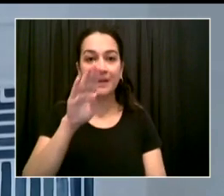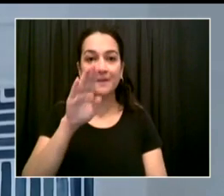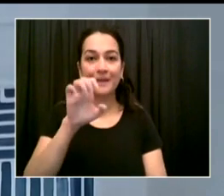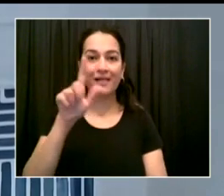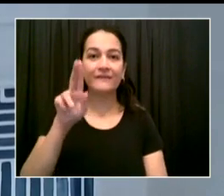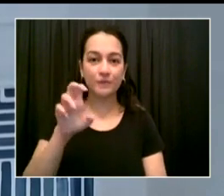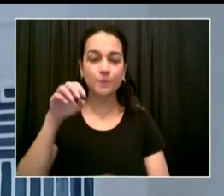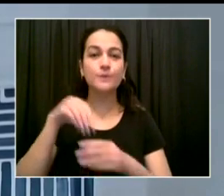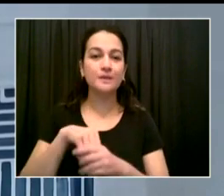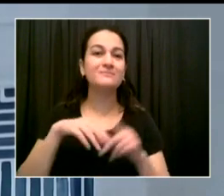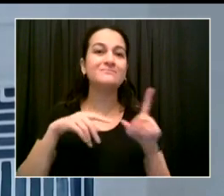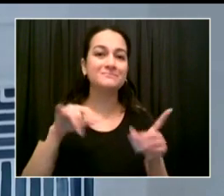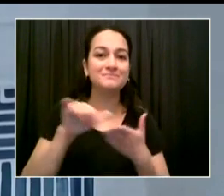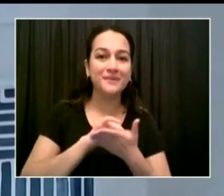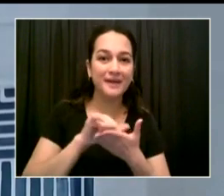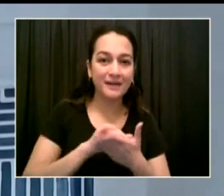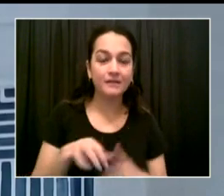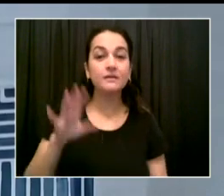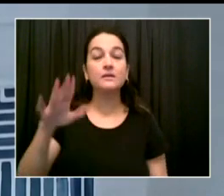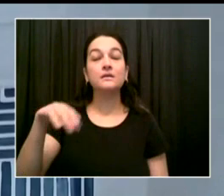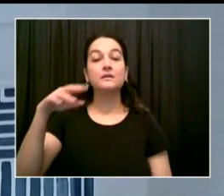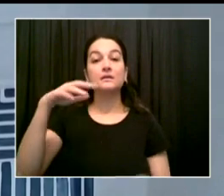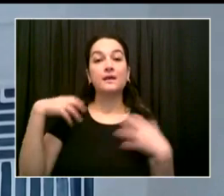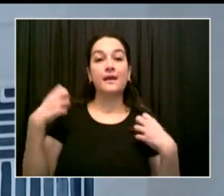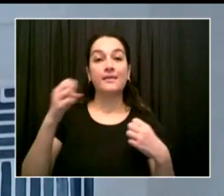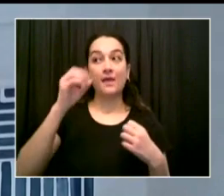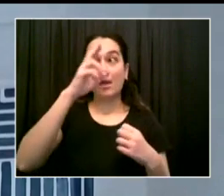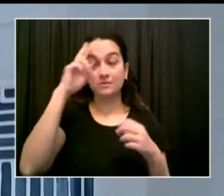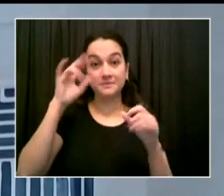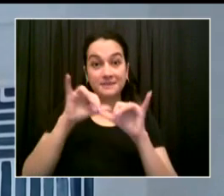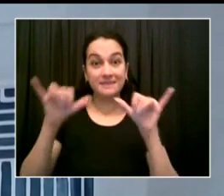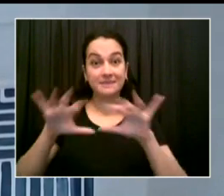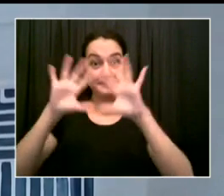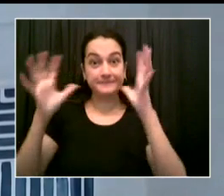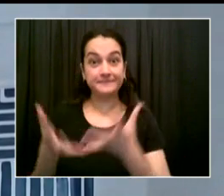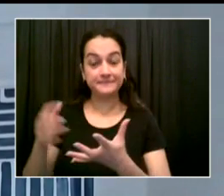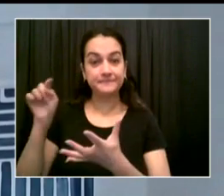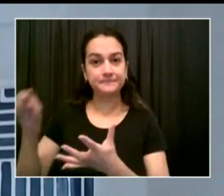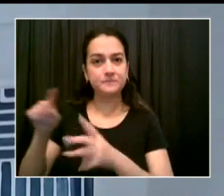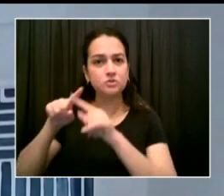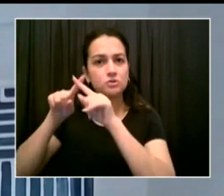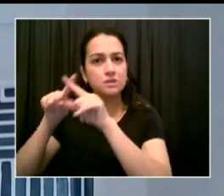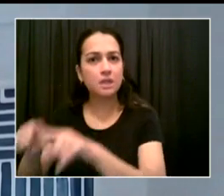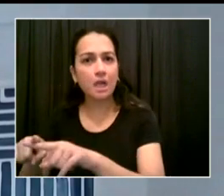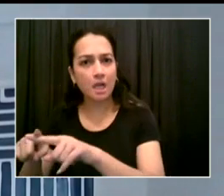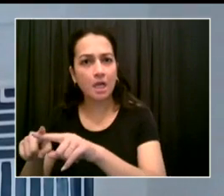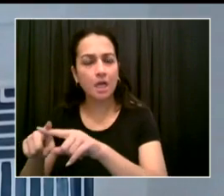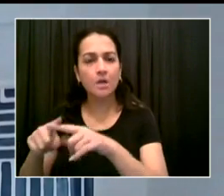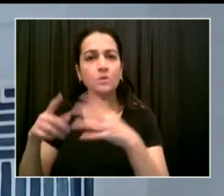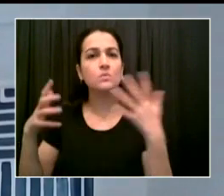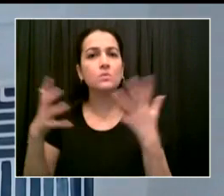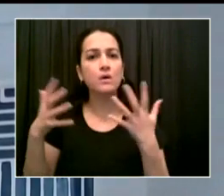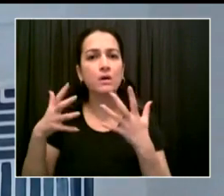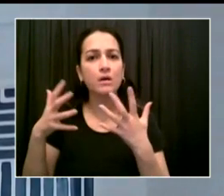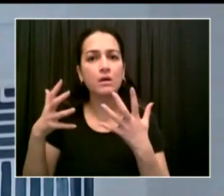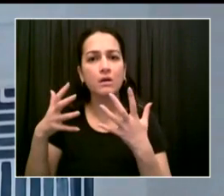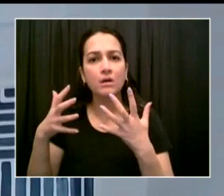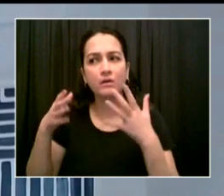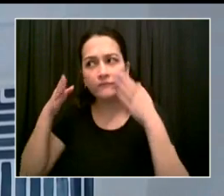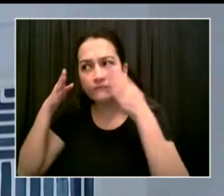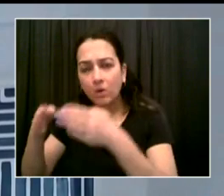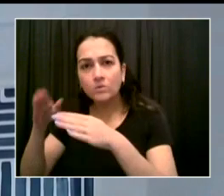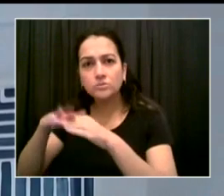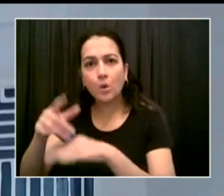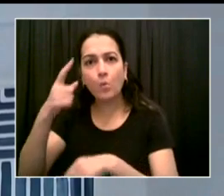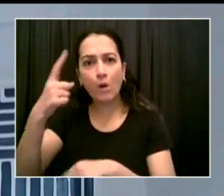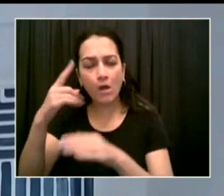beloved city. Over the last year and a half, our public hospitals and clinics have more than stepped up to the challenge, from caring for patients